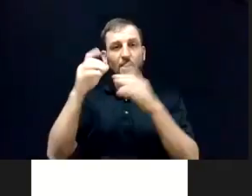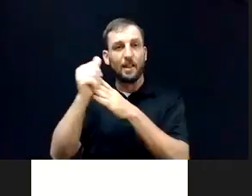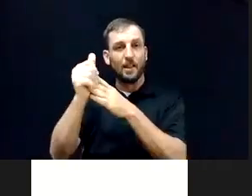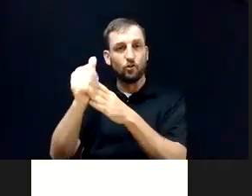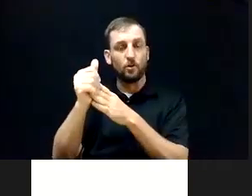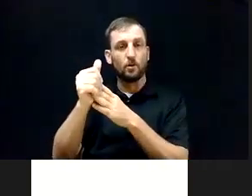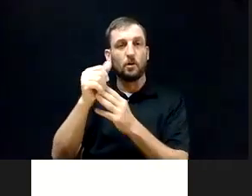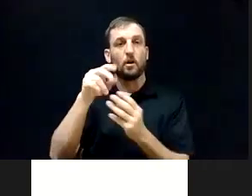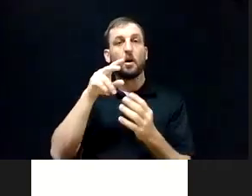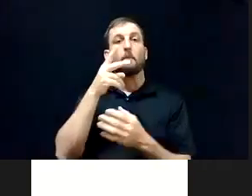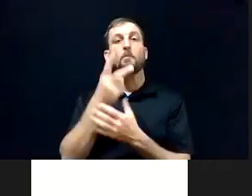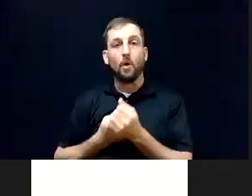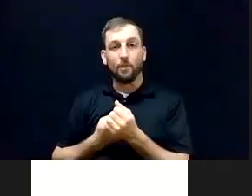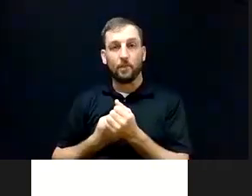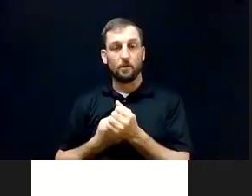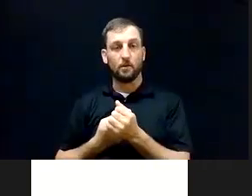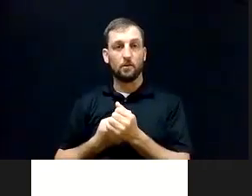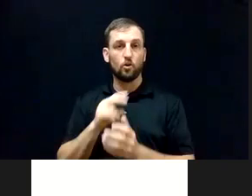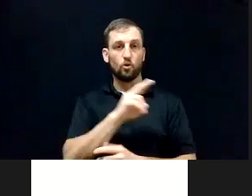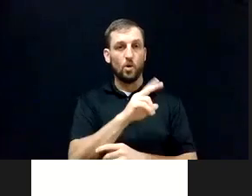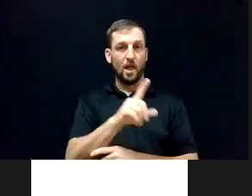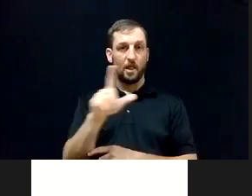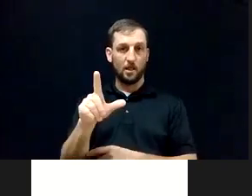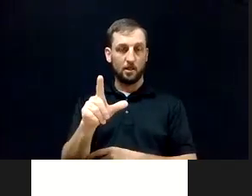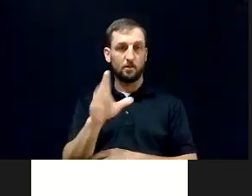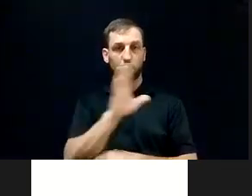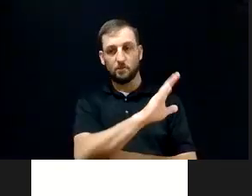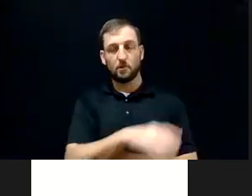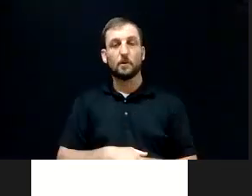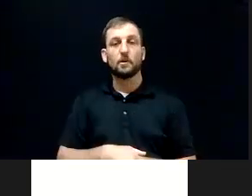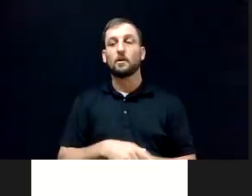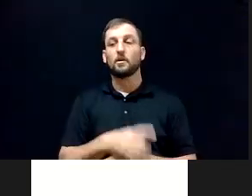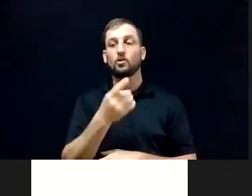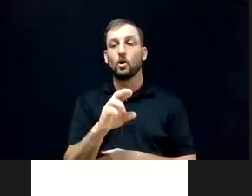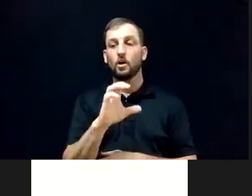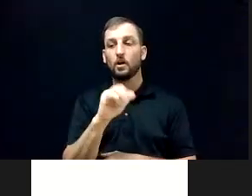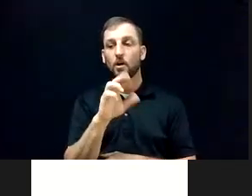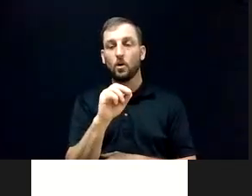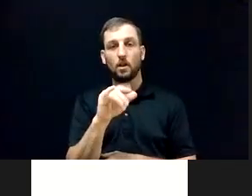from both UL of Lafayette. Dr. Gerlinde Jerisic.